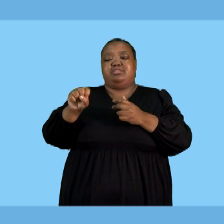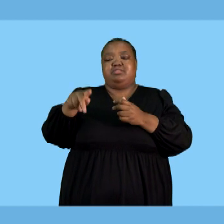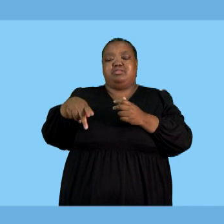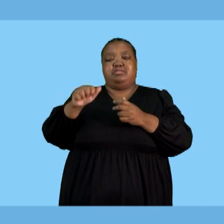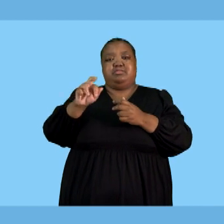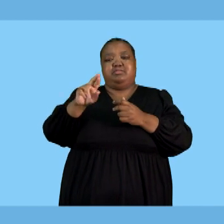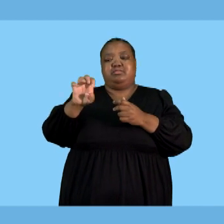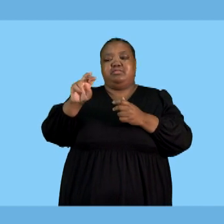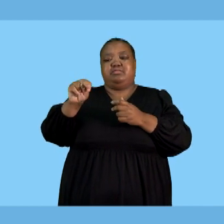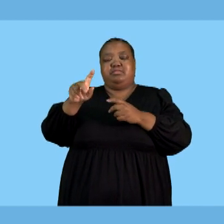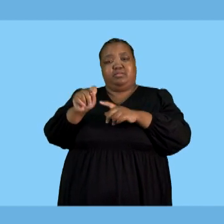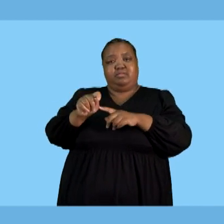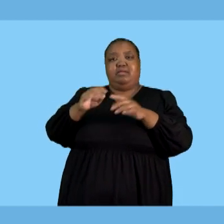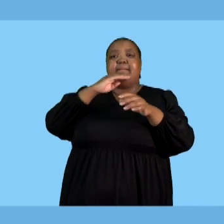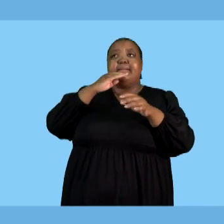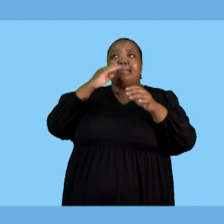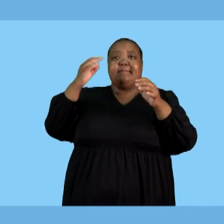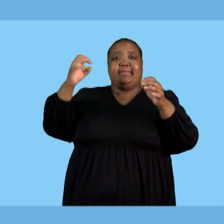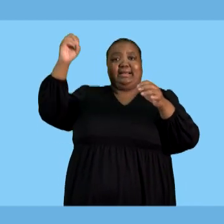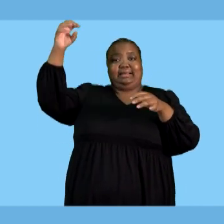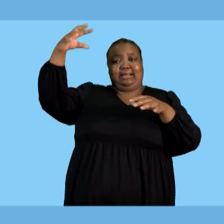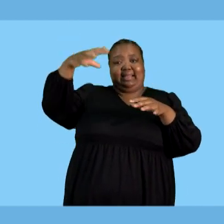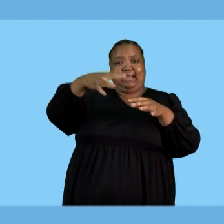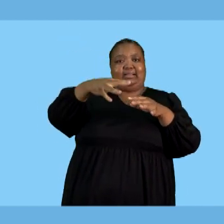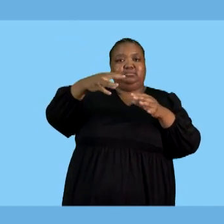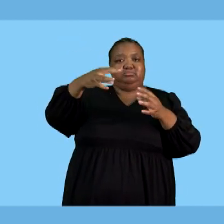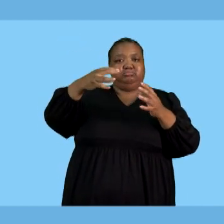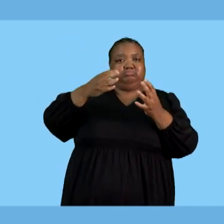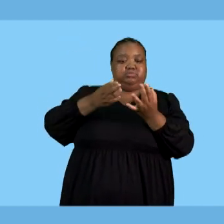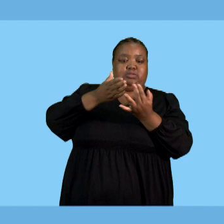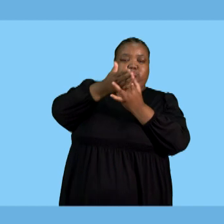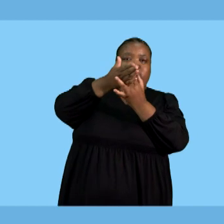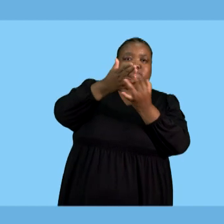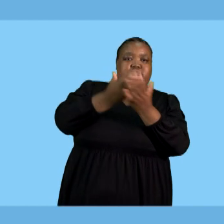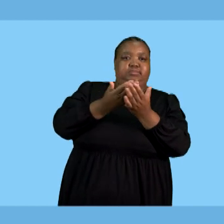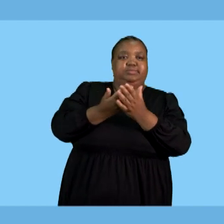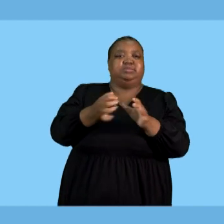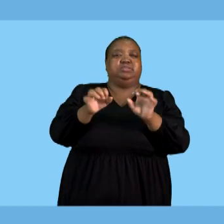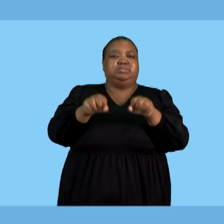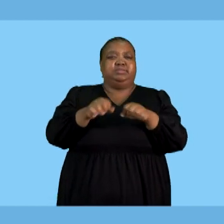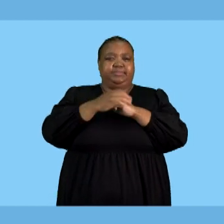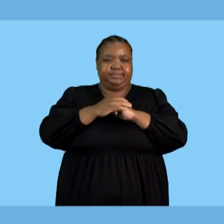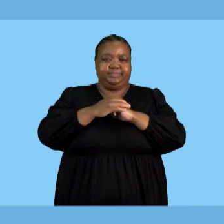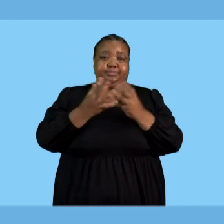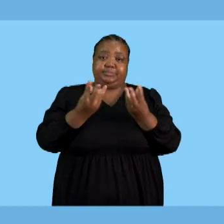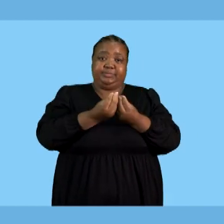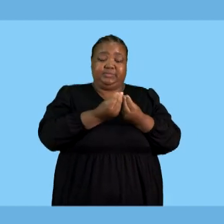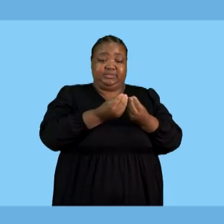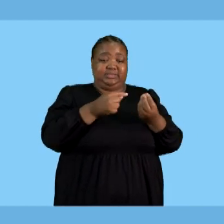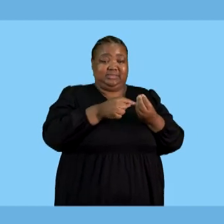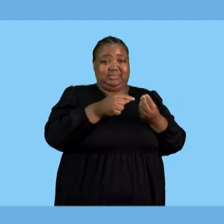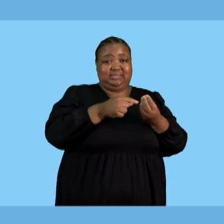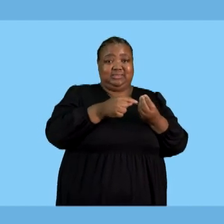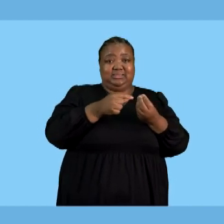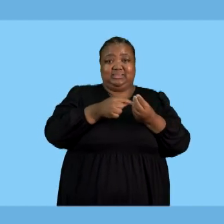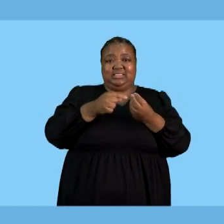or rather it is able to allow light to pass through itself. Now, if a substance is not transparent, then